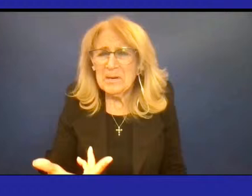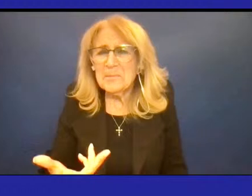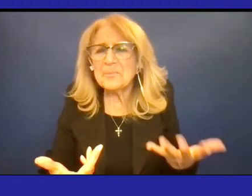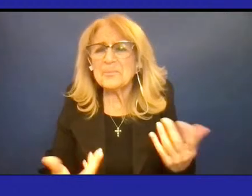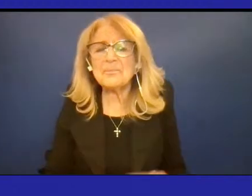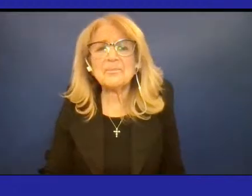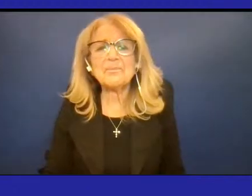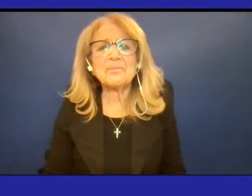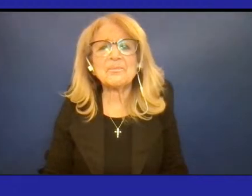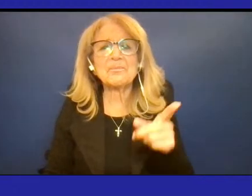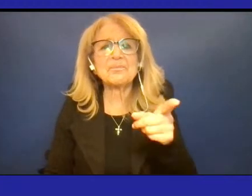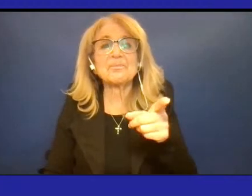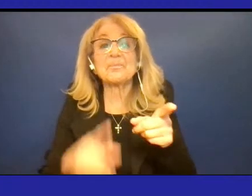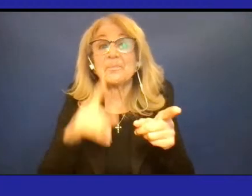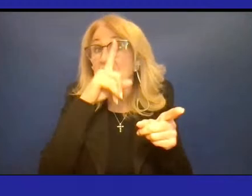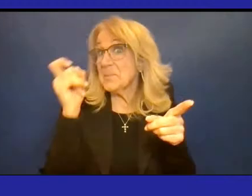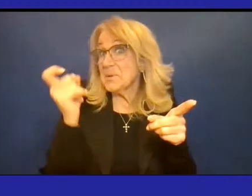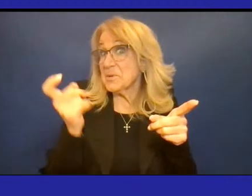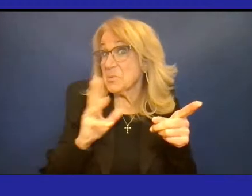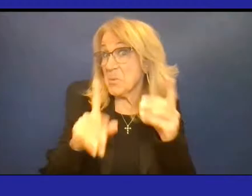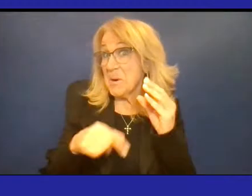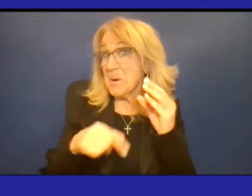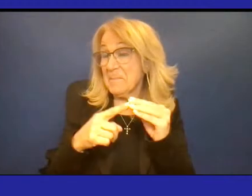Since we're on this page, could I ask, Sure.